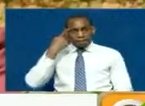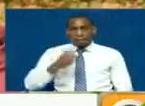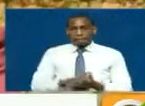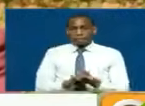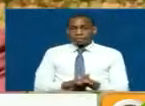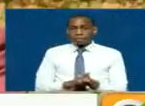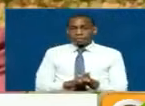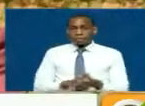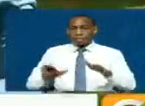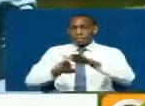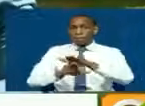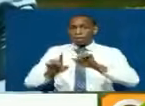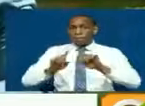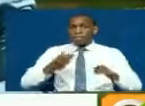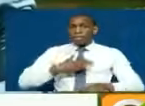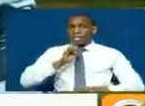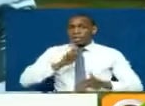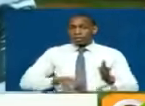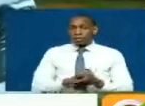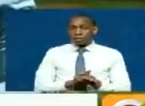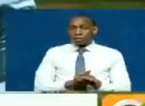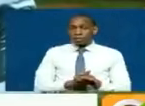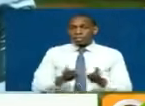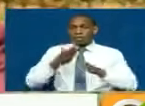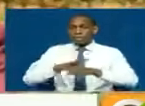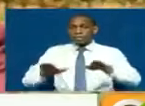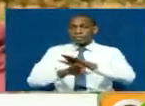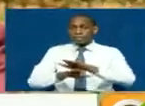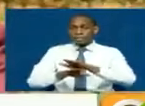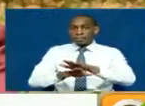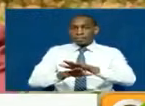deputy material, which is fine. But I'm telling them I am more than deputy material.